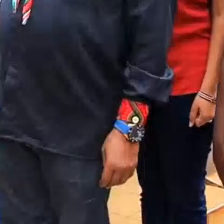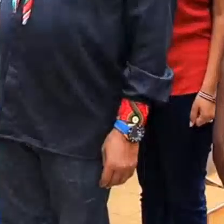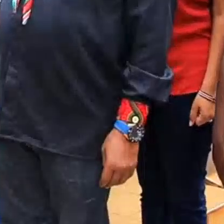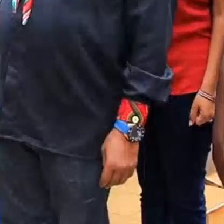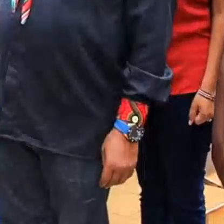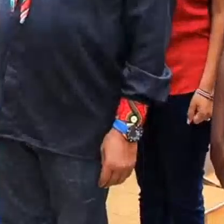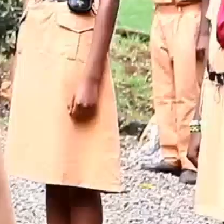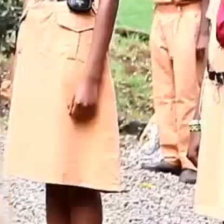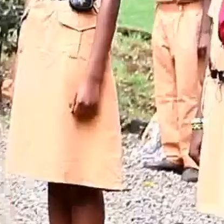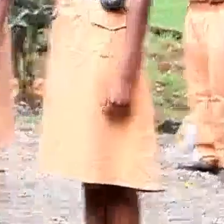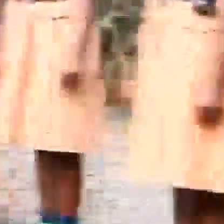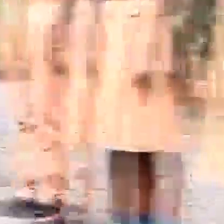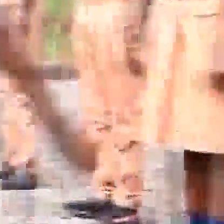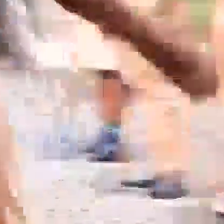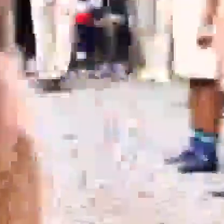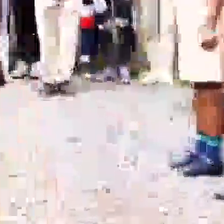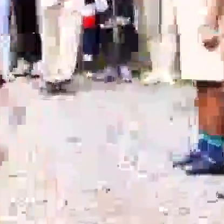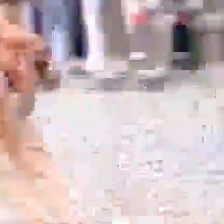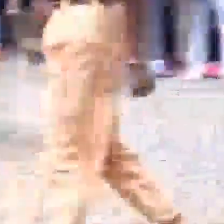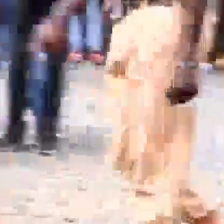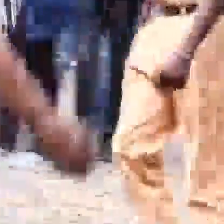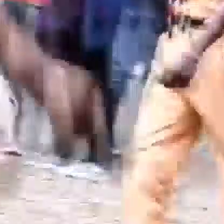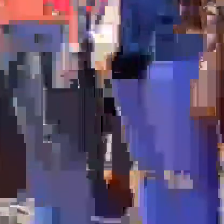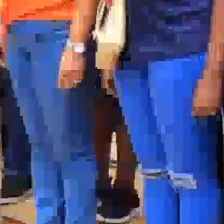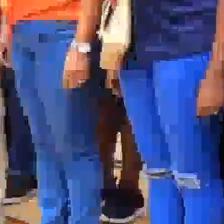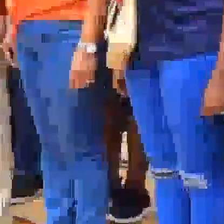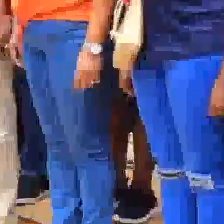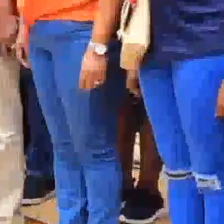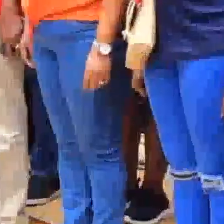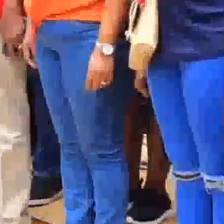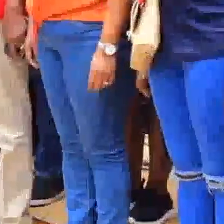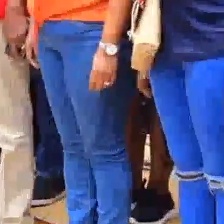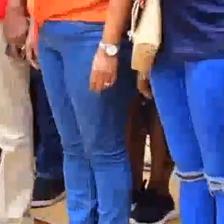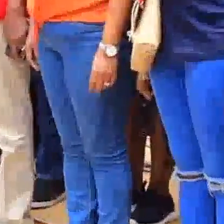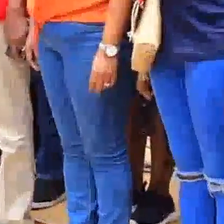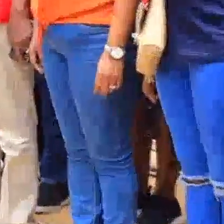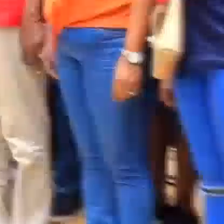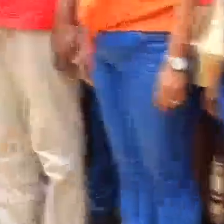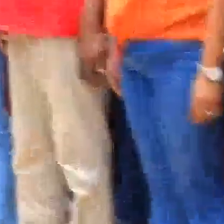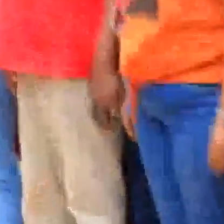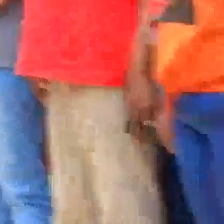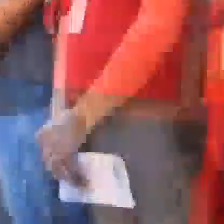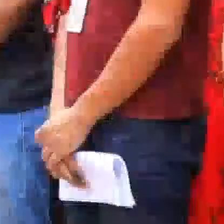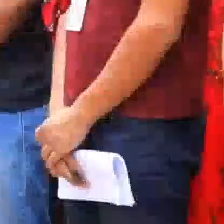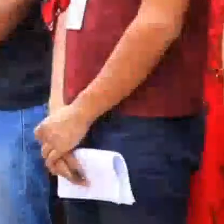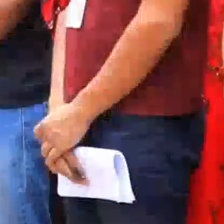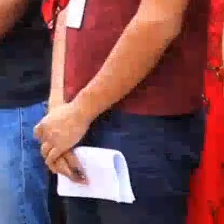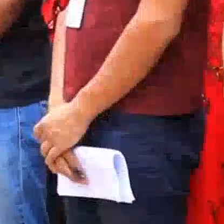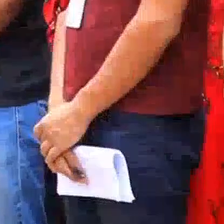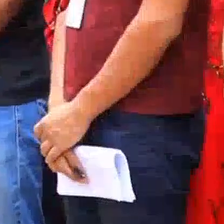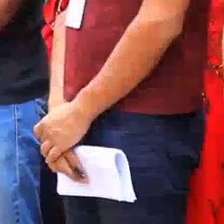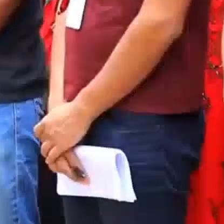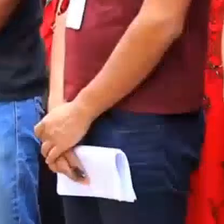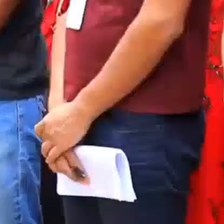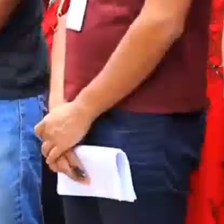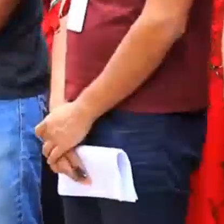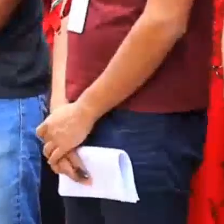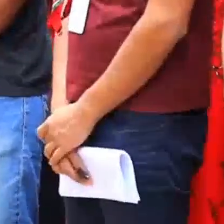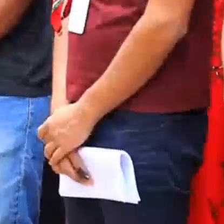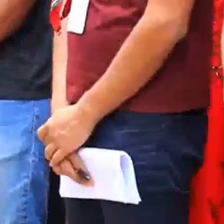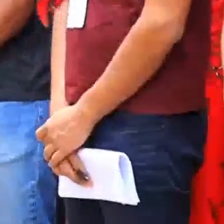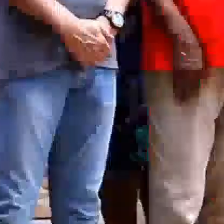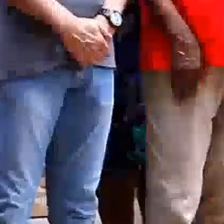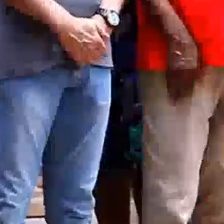a picture of yourself sleeping in the bus, your class WhatsApp group, and your friends are